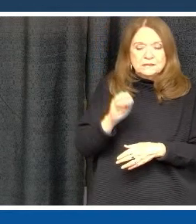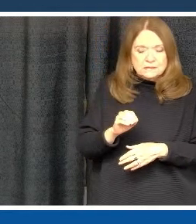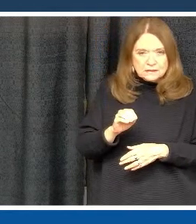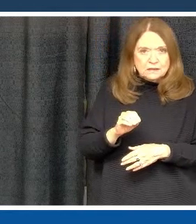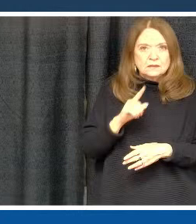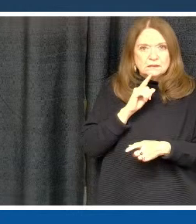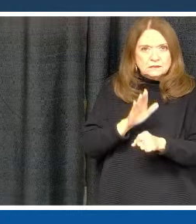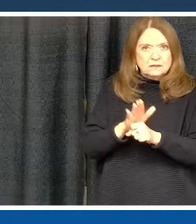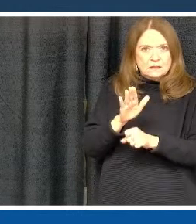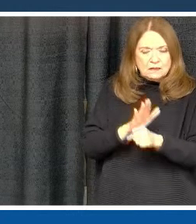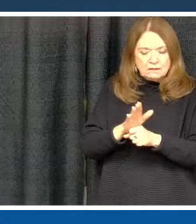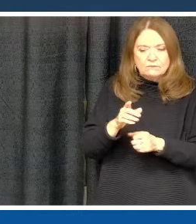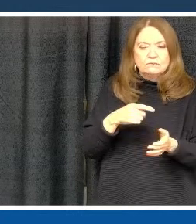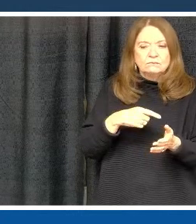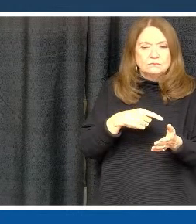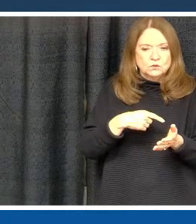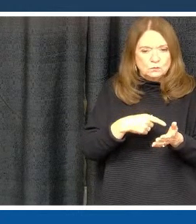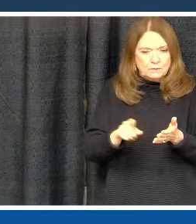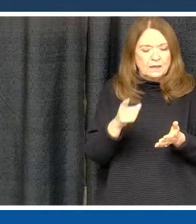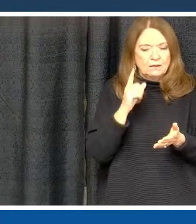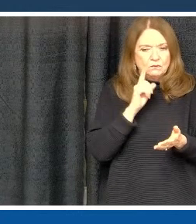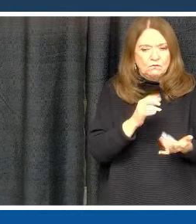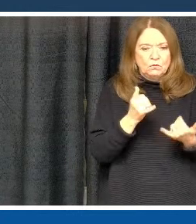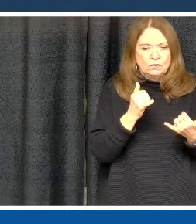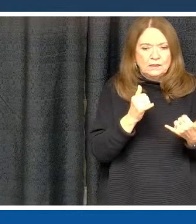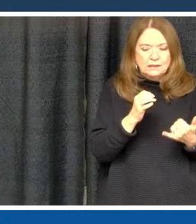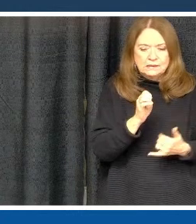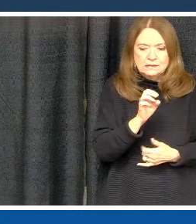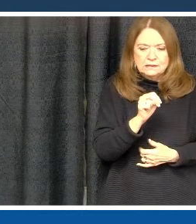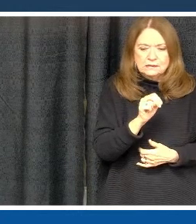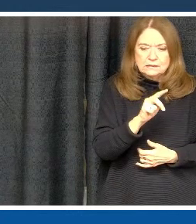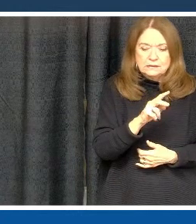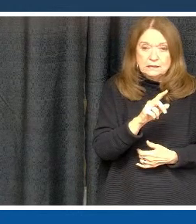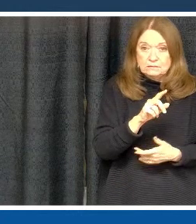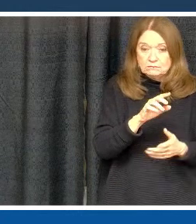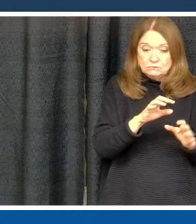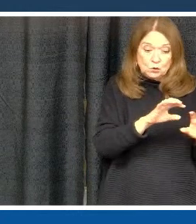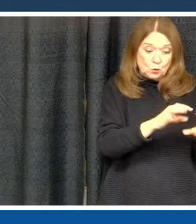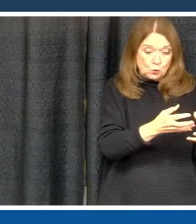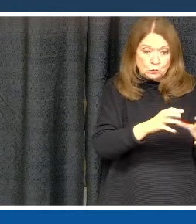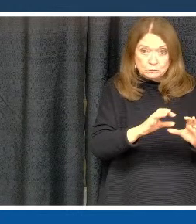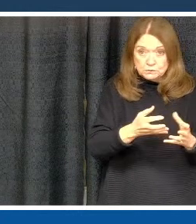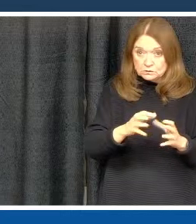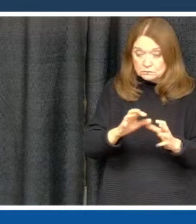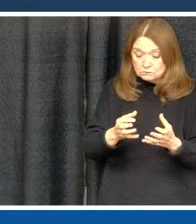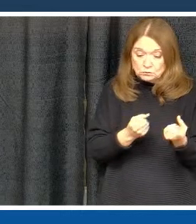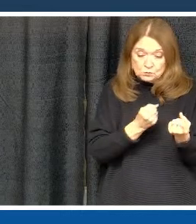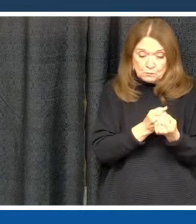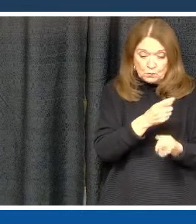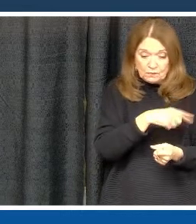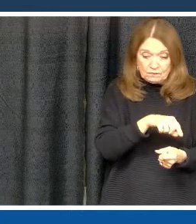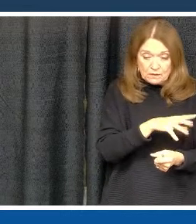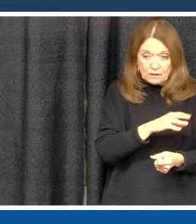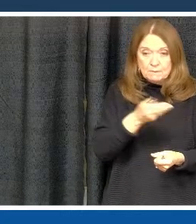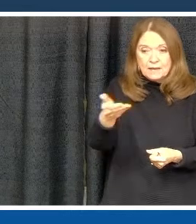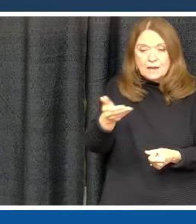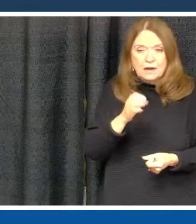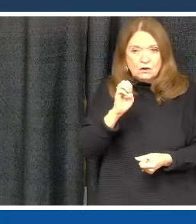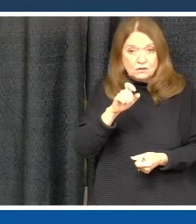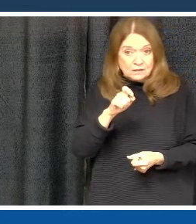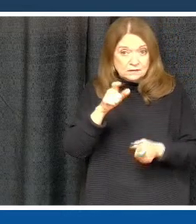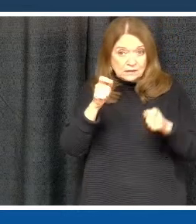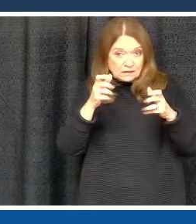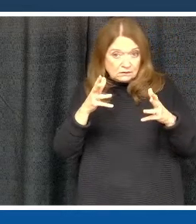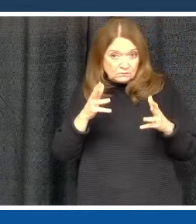pay for the existing entities' financial support, to pay for an executive director to stand it up and manage the